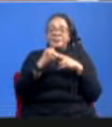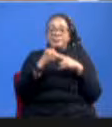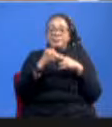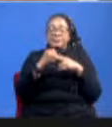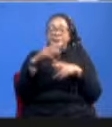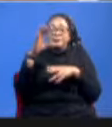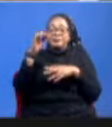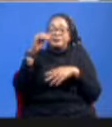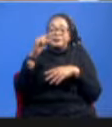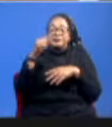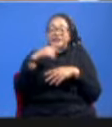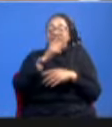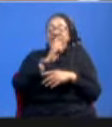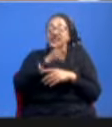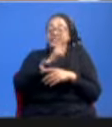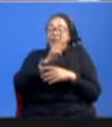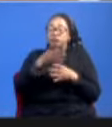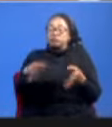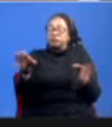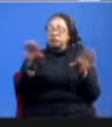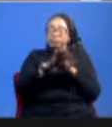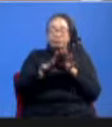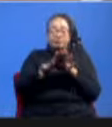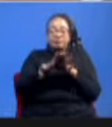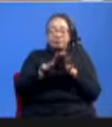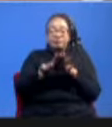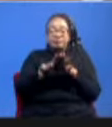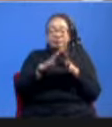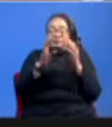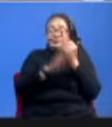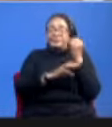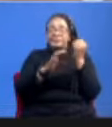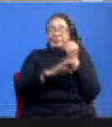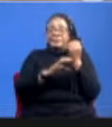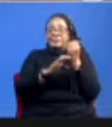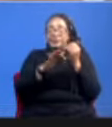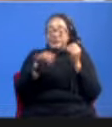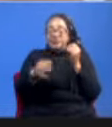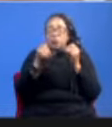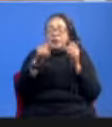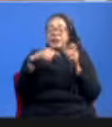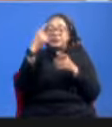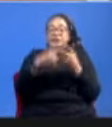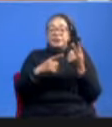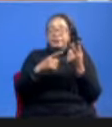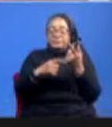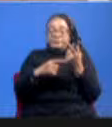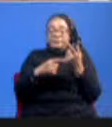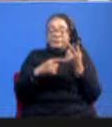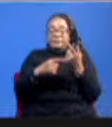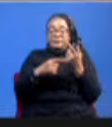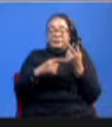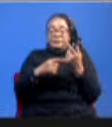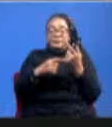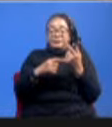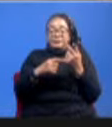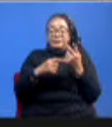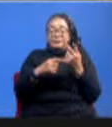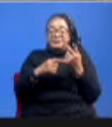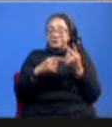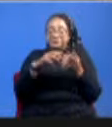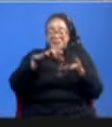had threatened to shut down operations in the counties in January next year if the impasse and the